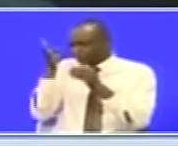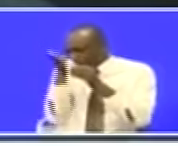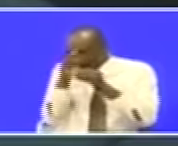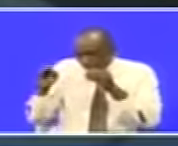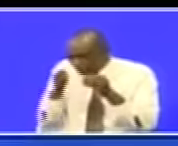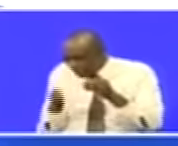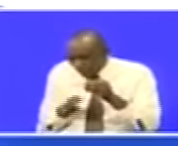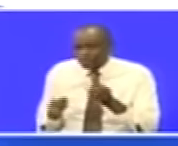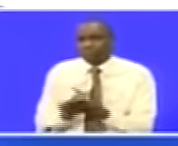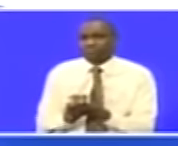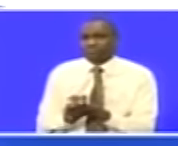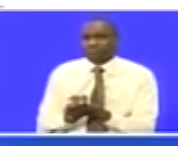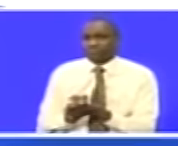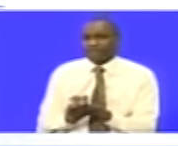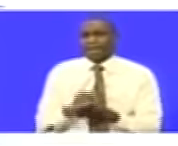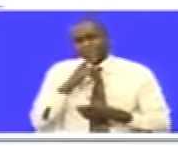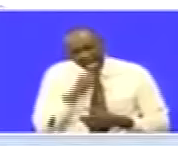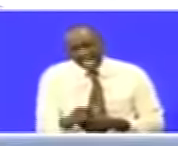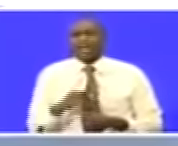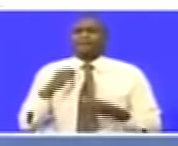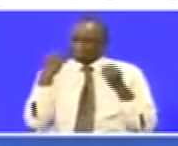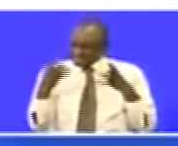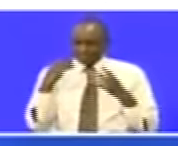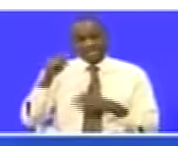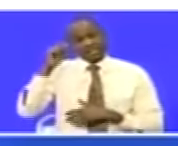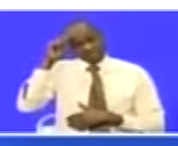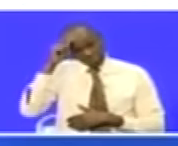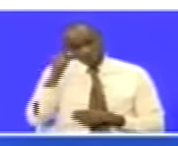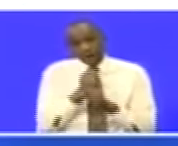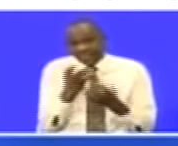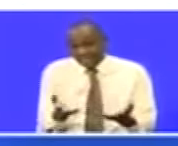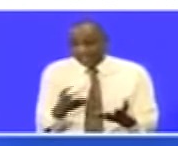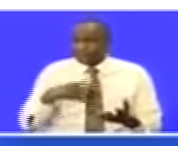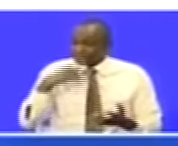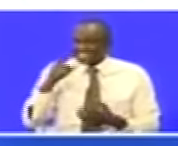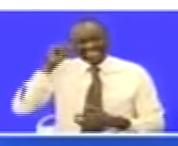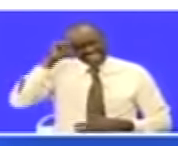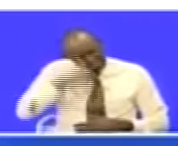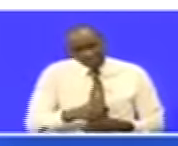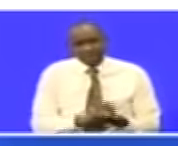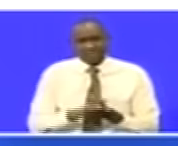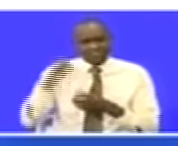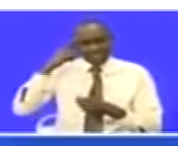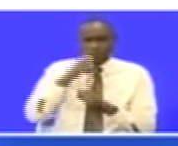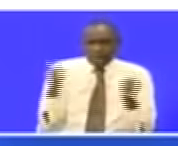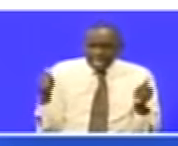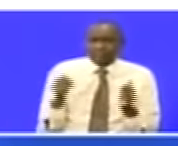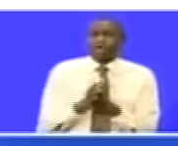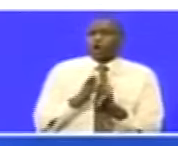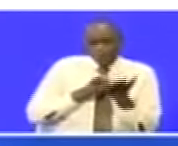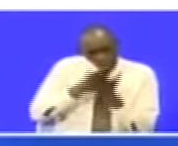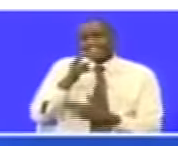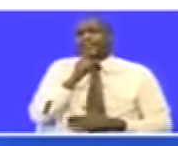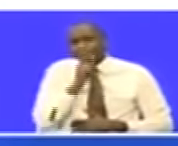it will take some time. A man of many hats, Kariithi was revered as brilliant, patriotic, honest man